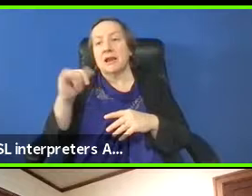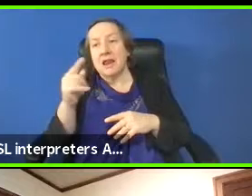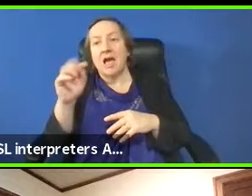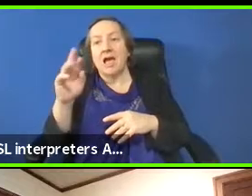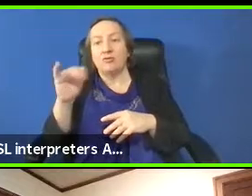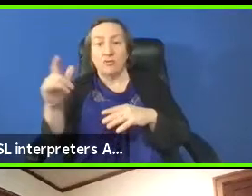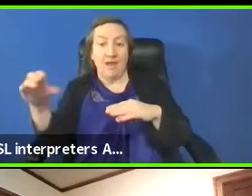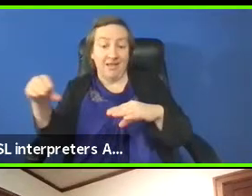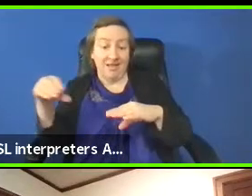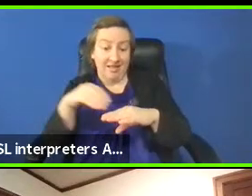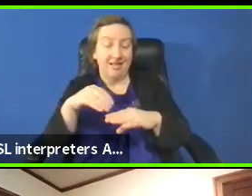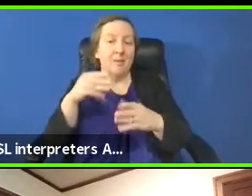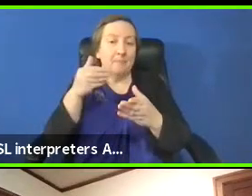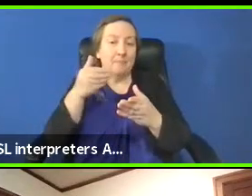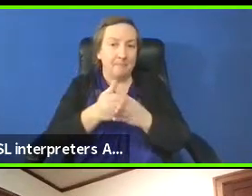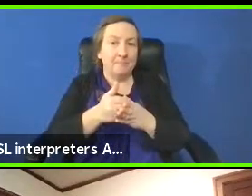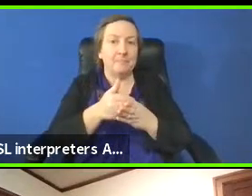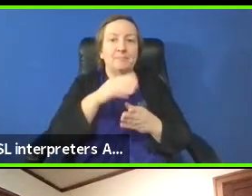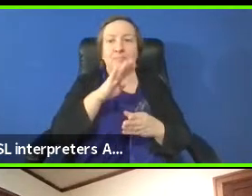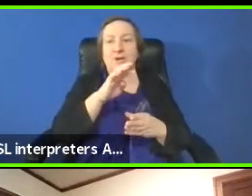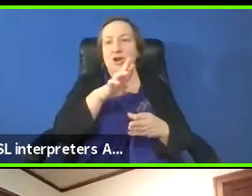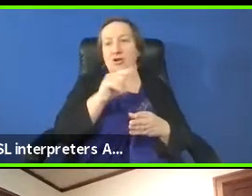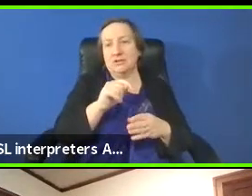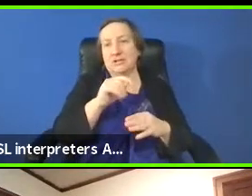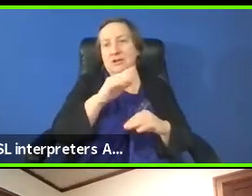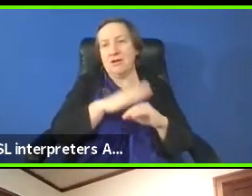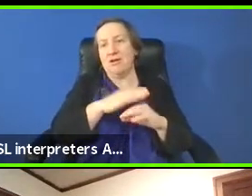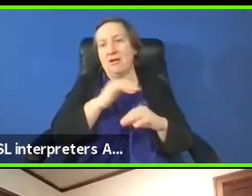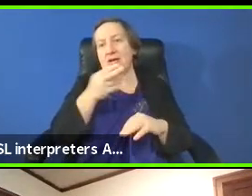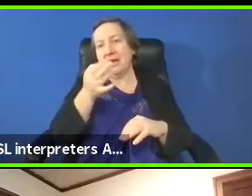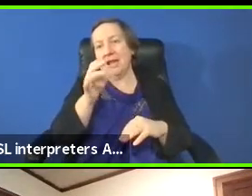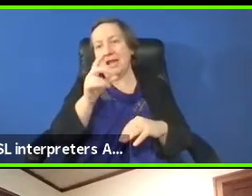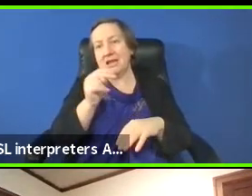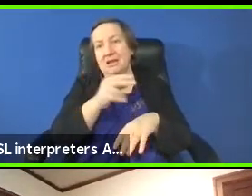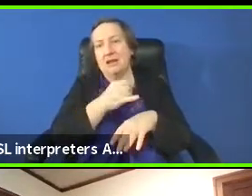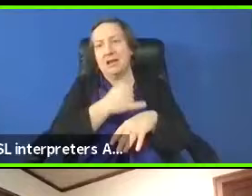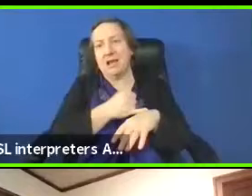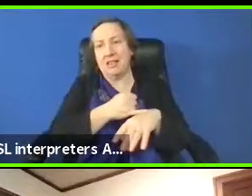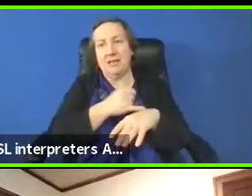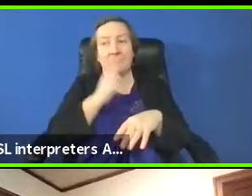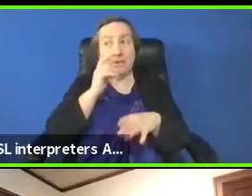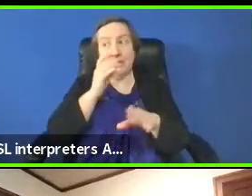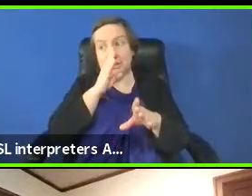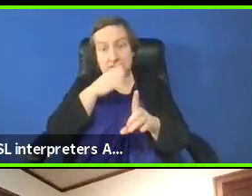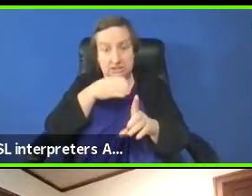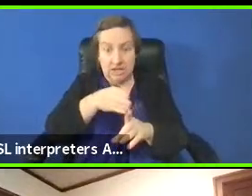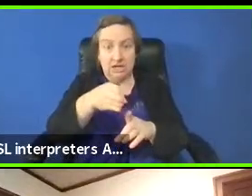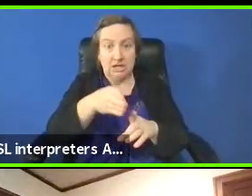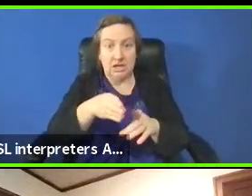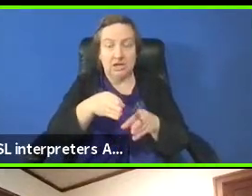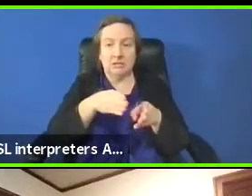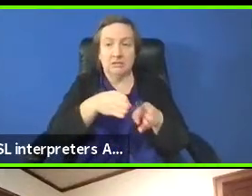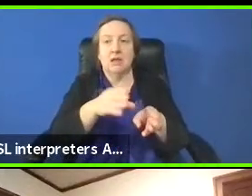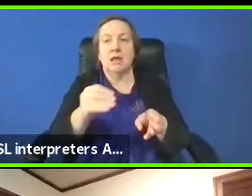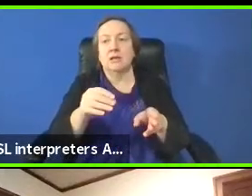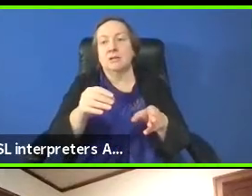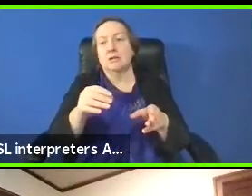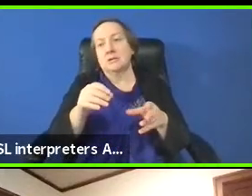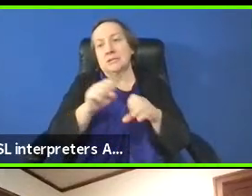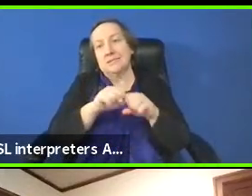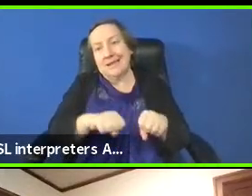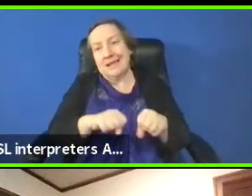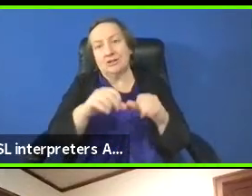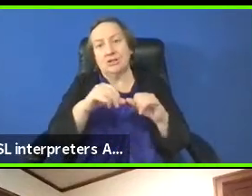hybrid integrated. Because they're on these dedicated guideways, it's really hard, and because of station size